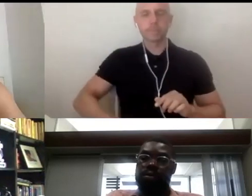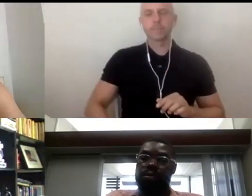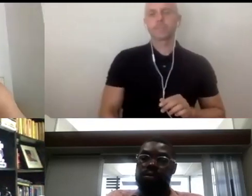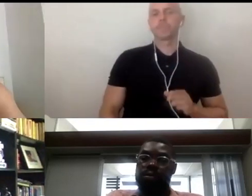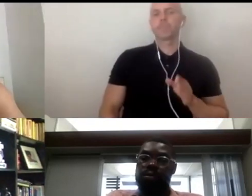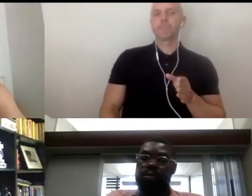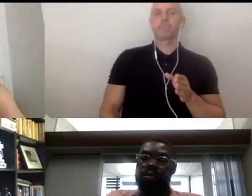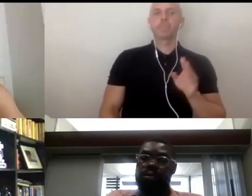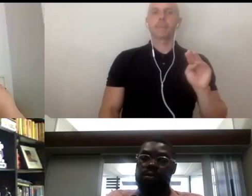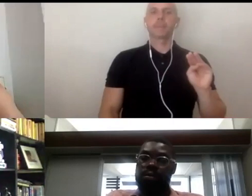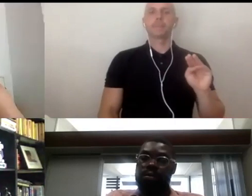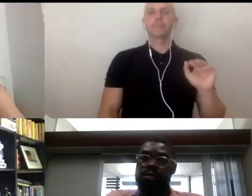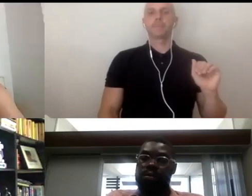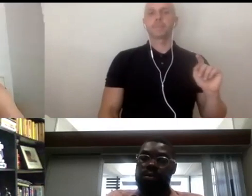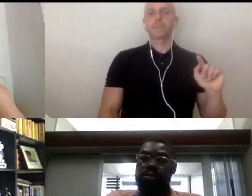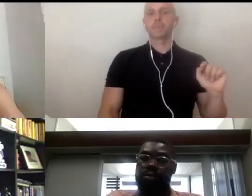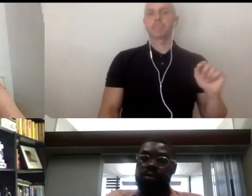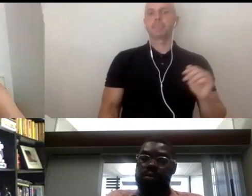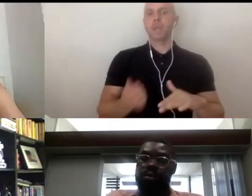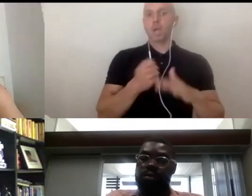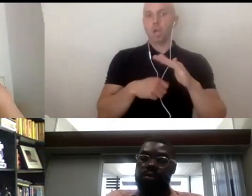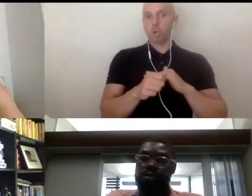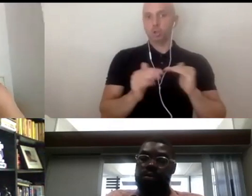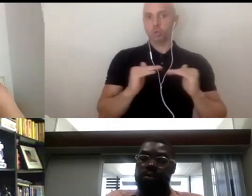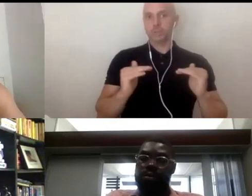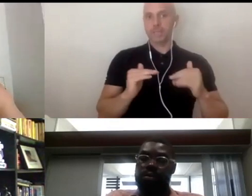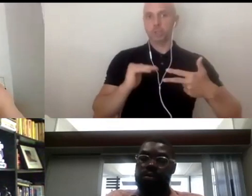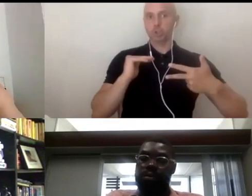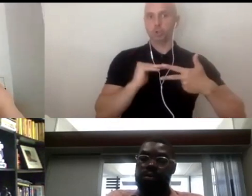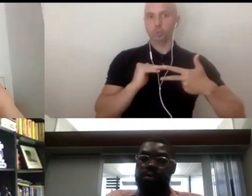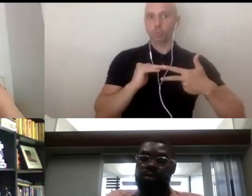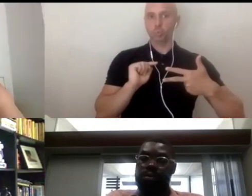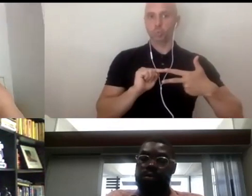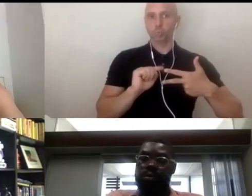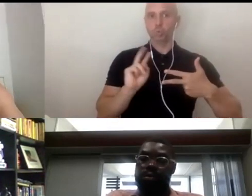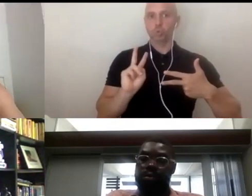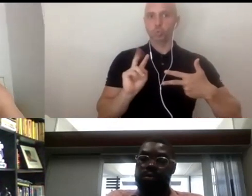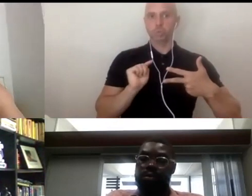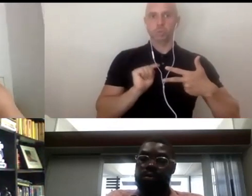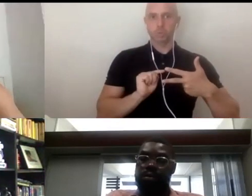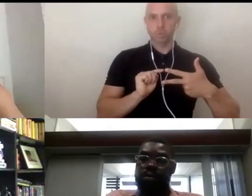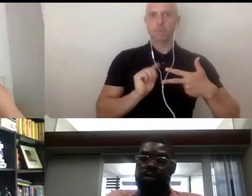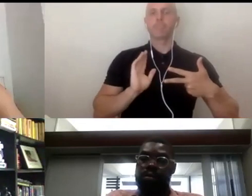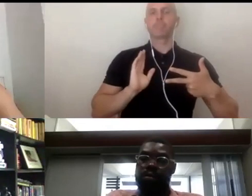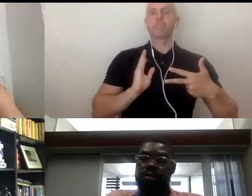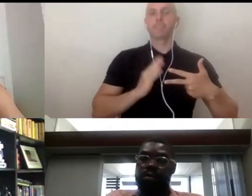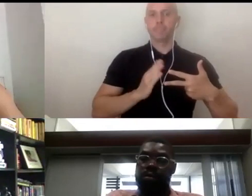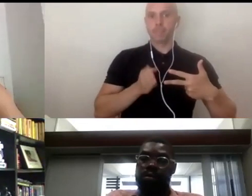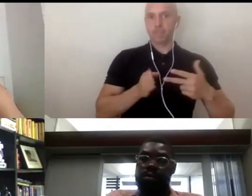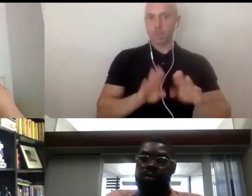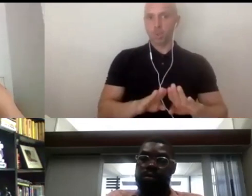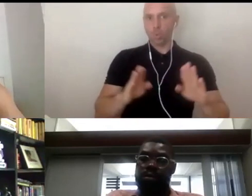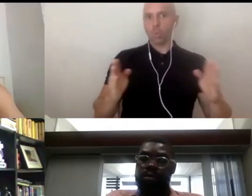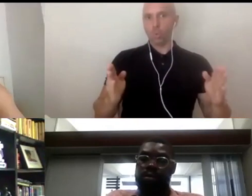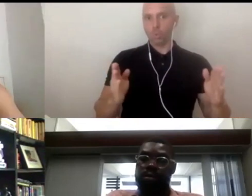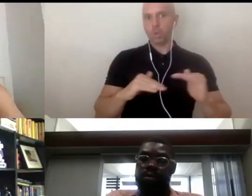under stage 2, our colleagues in parks asked us to make it very clear that activities allowed in stage 2 reopening, which would be gatherings of